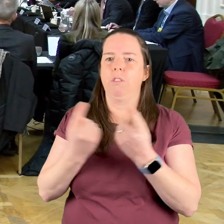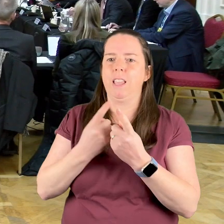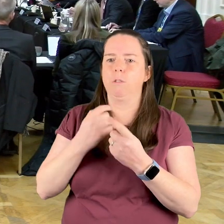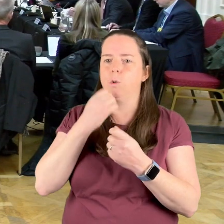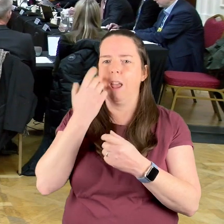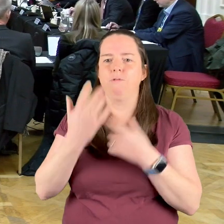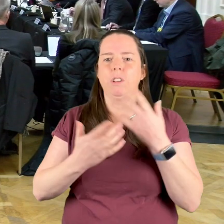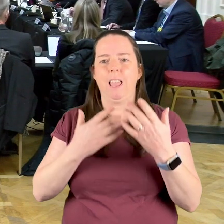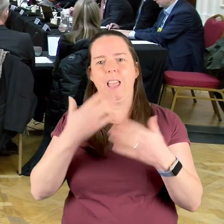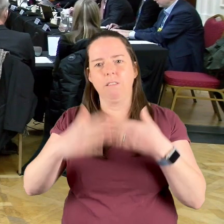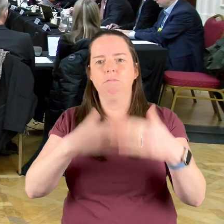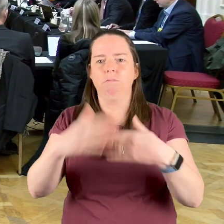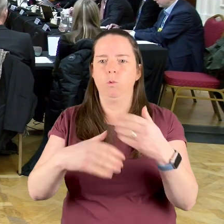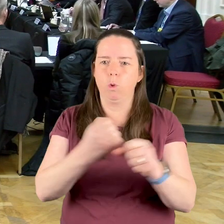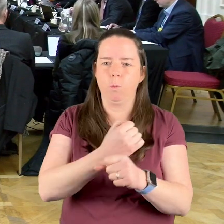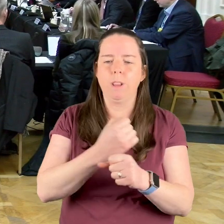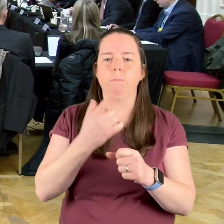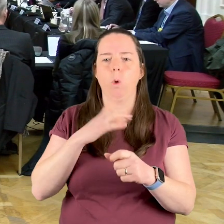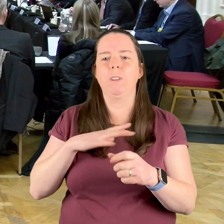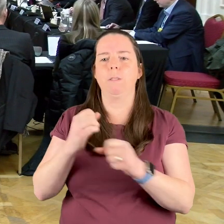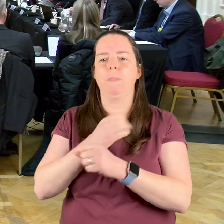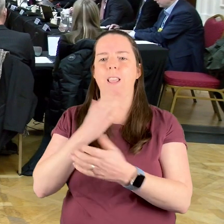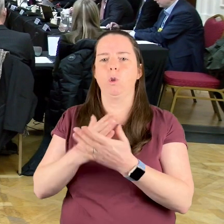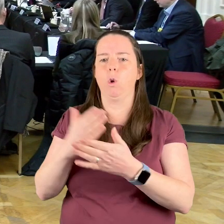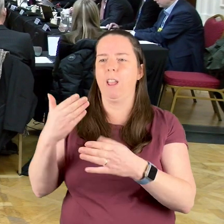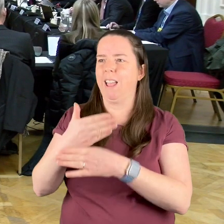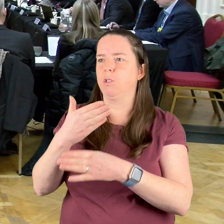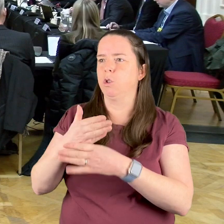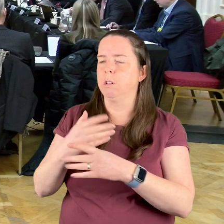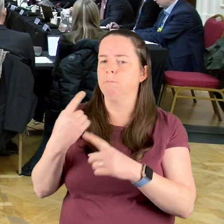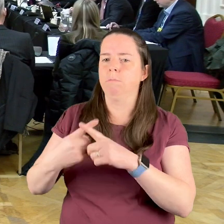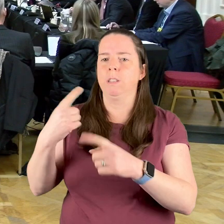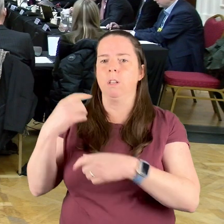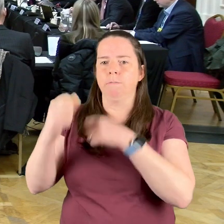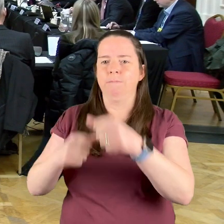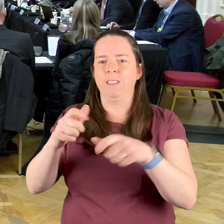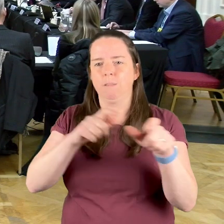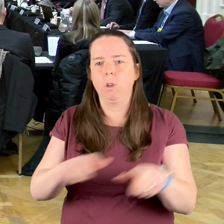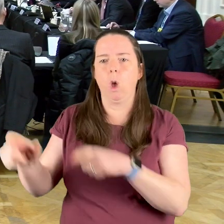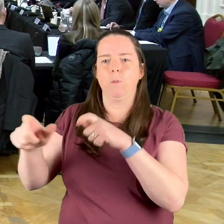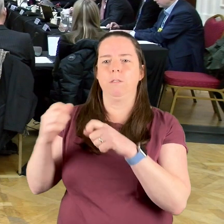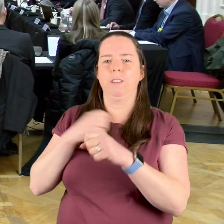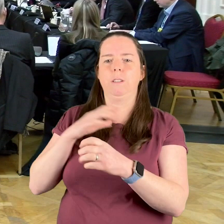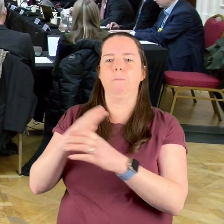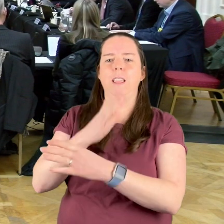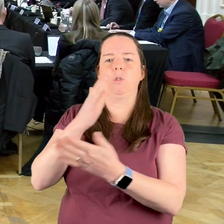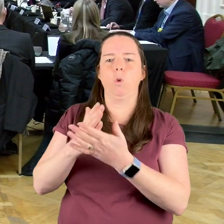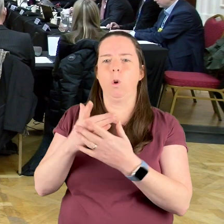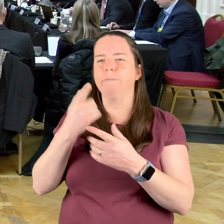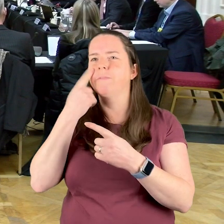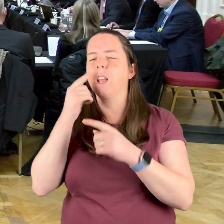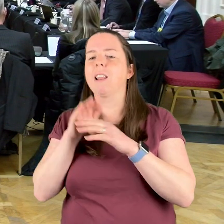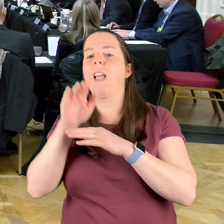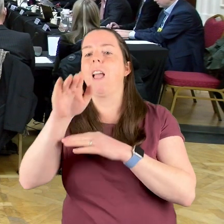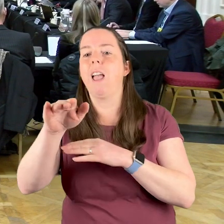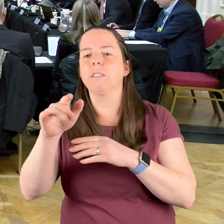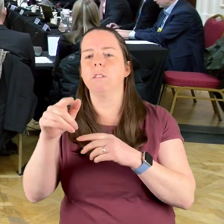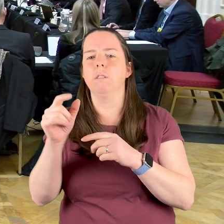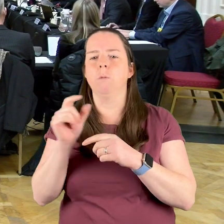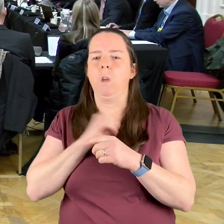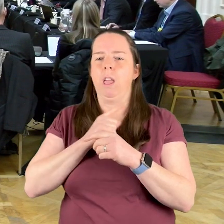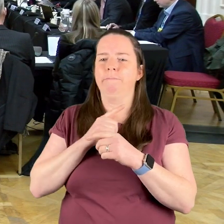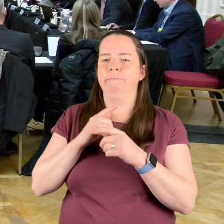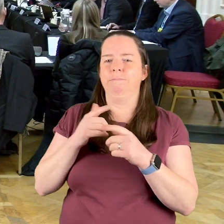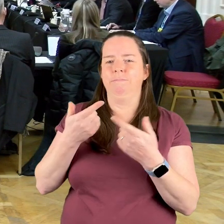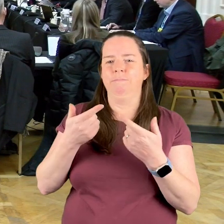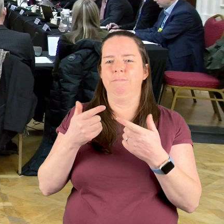we keep that immediate action going. But we also need to make sure we are looking ahead a little bit, because just continuing to do what we're doing in the way